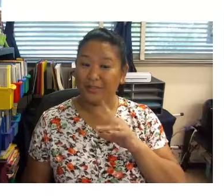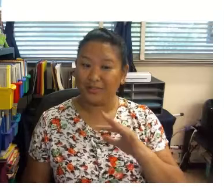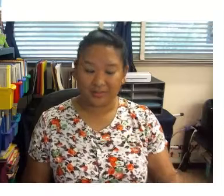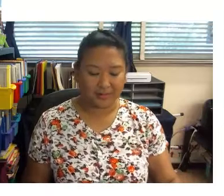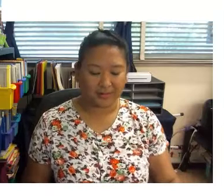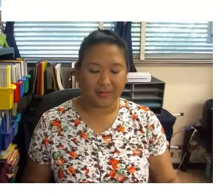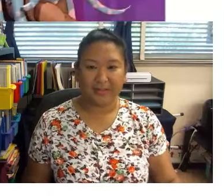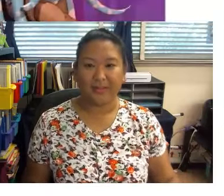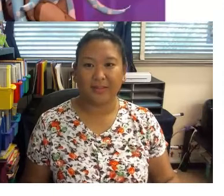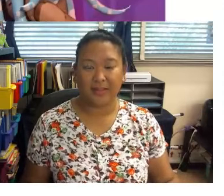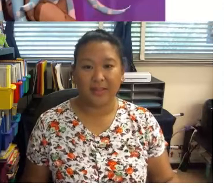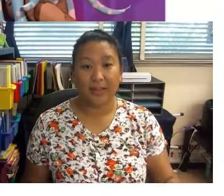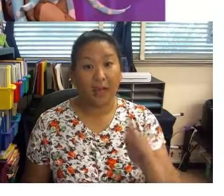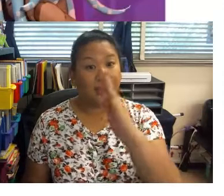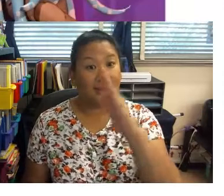Cool.